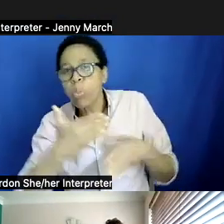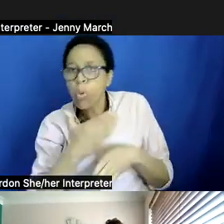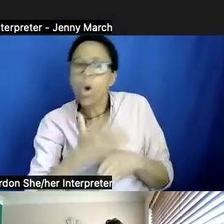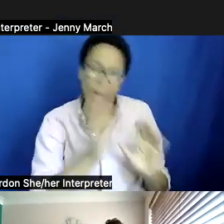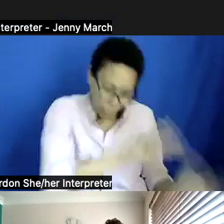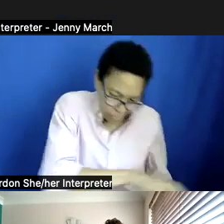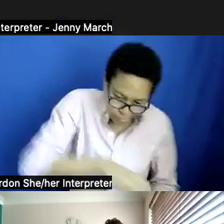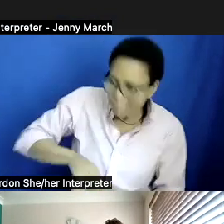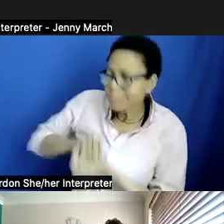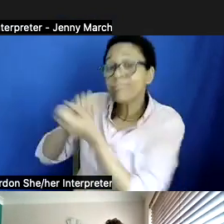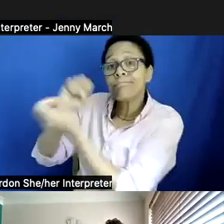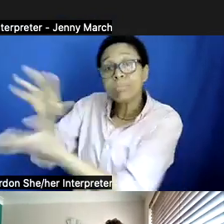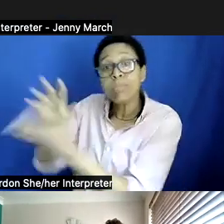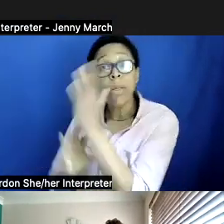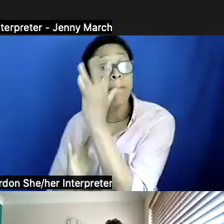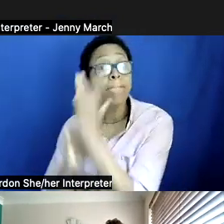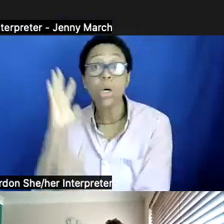burn them in the hospital grounds,